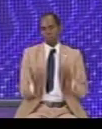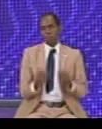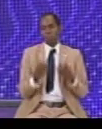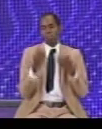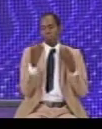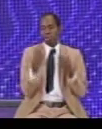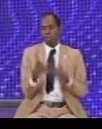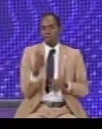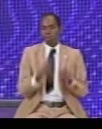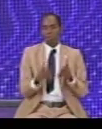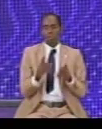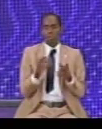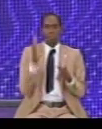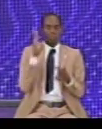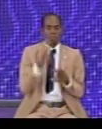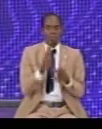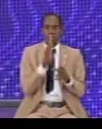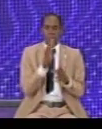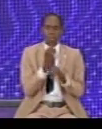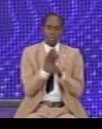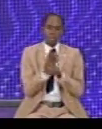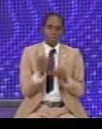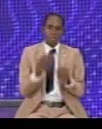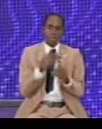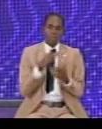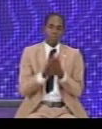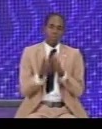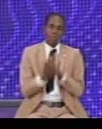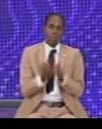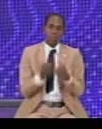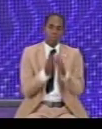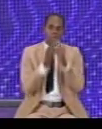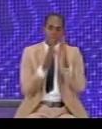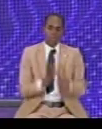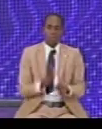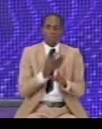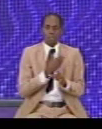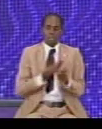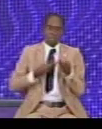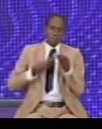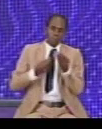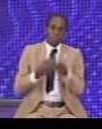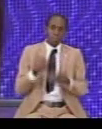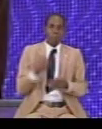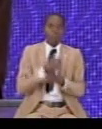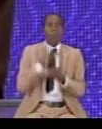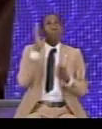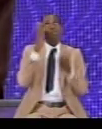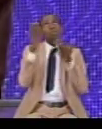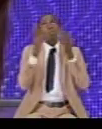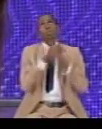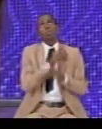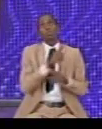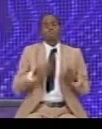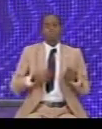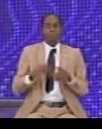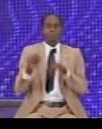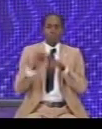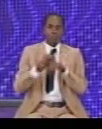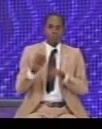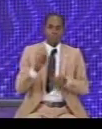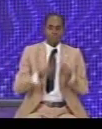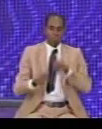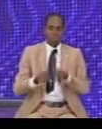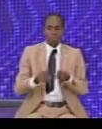nurtured, strengthened, fortified to serve the Lord. We will serve the Lord. We will train them up also to serve the